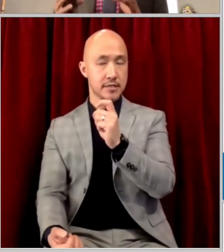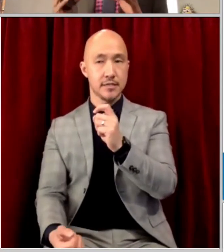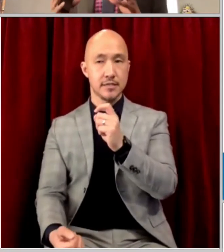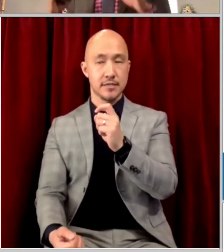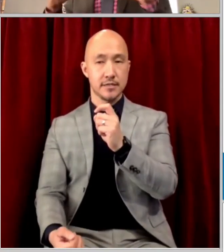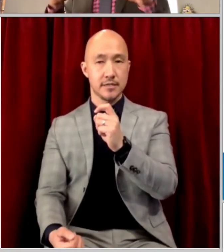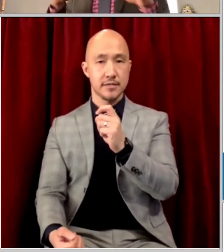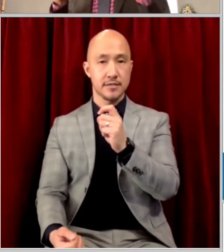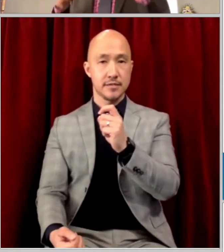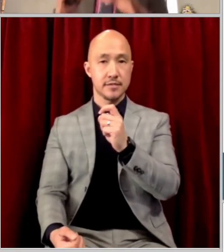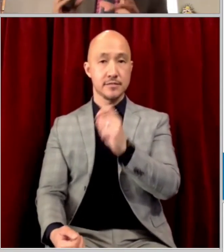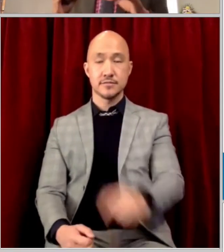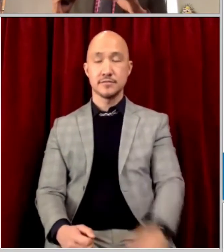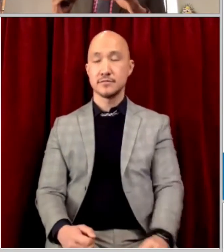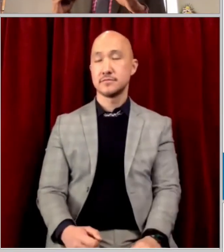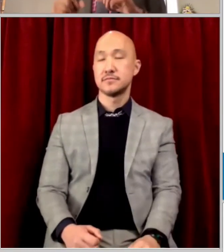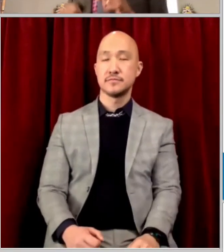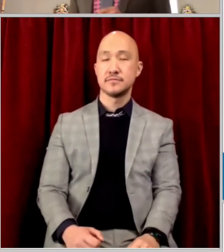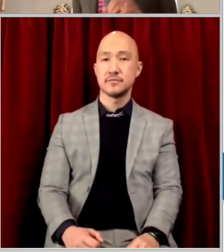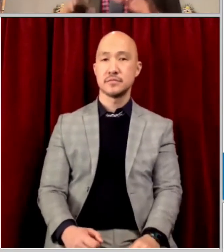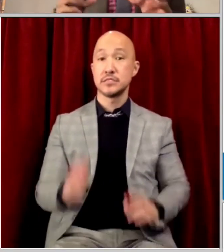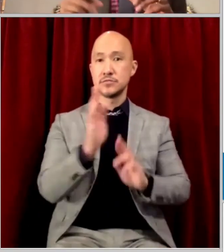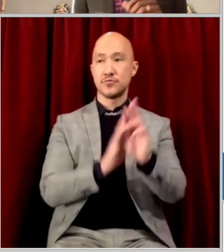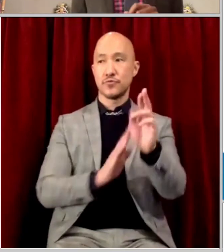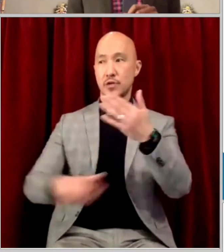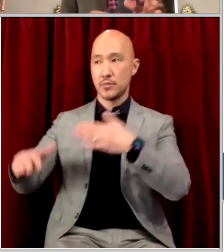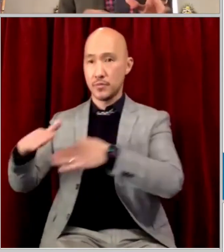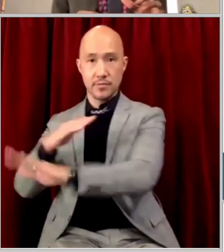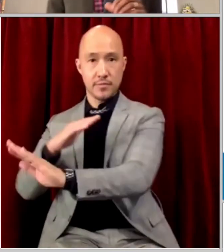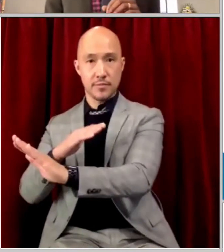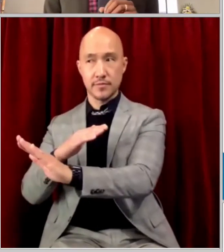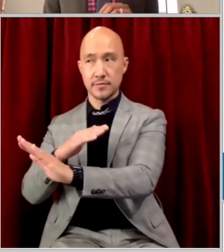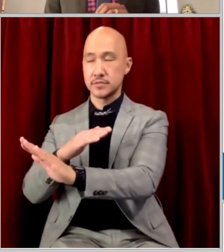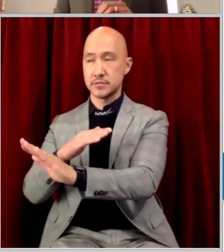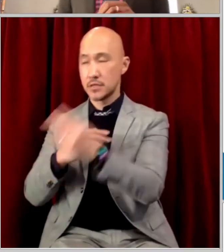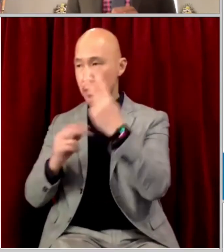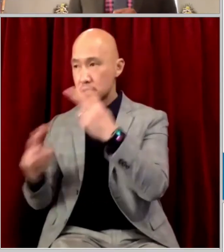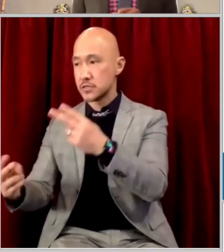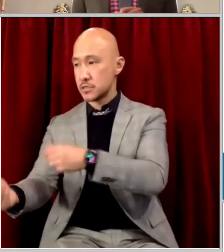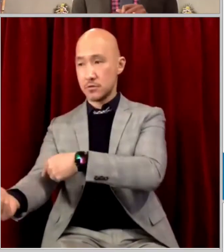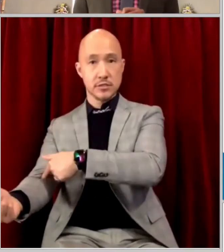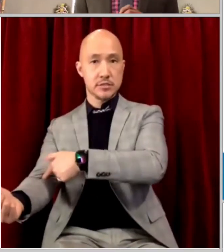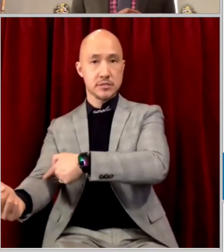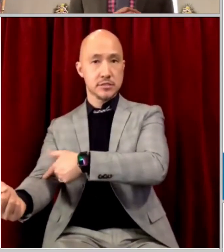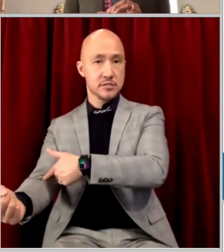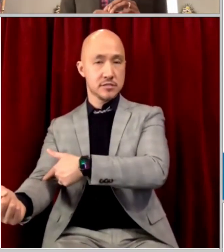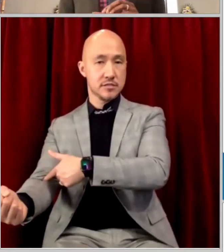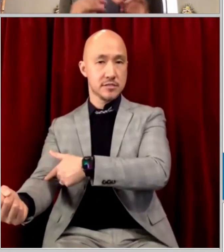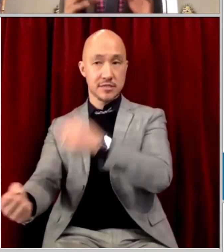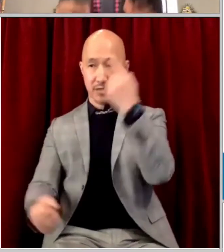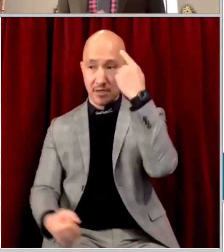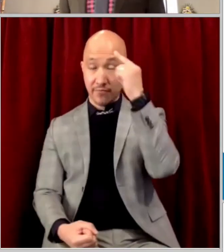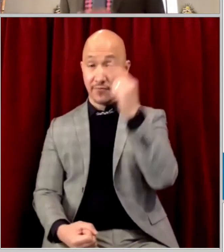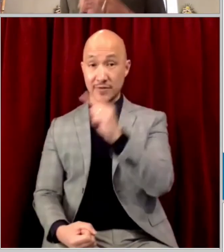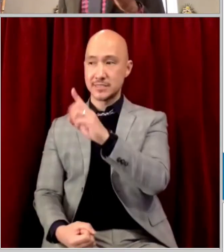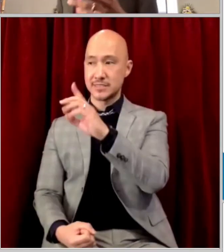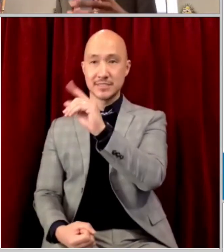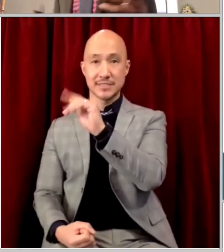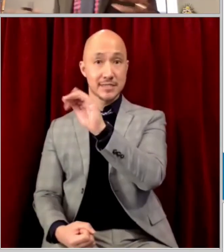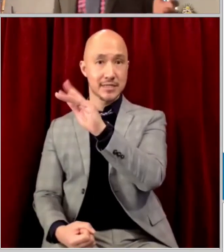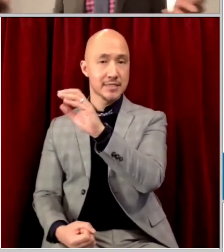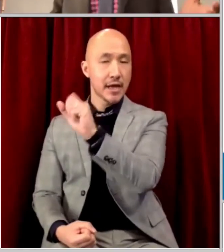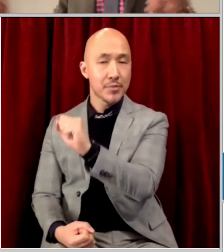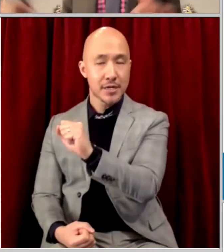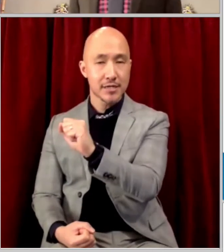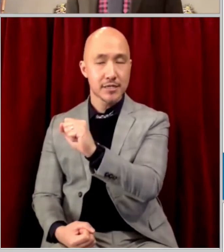Now, this is one of my tough bosses, right? The ones that eat you up and spit you out. So I was like, let me go back. I said, you know